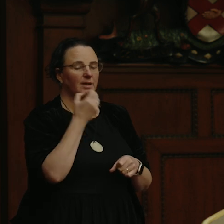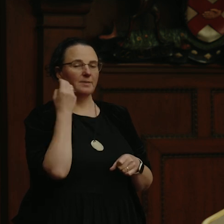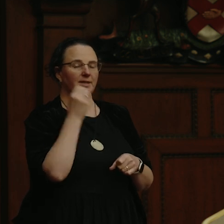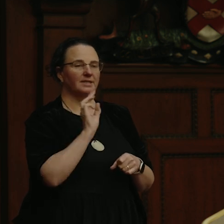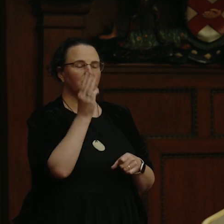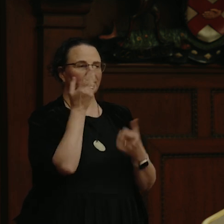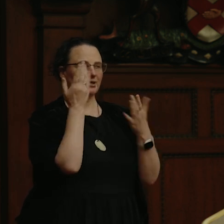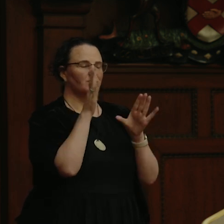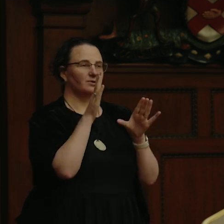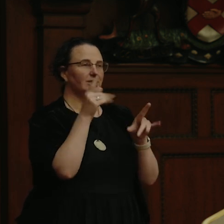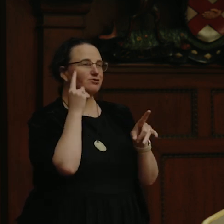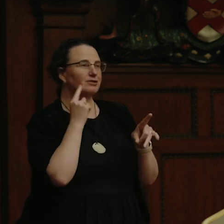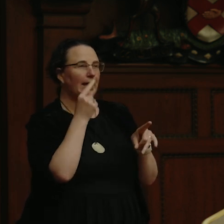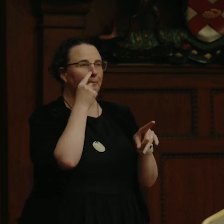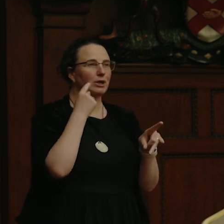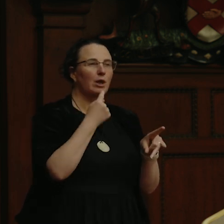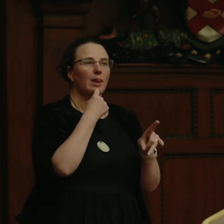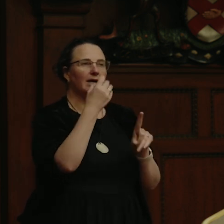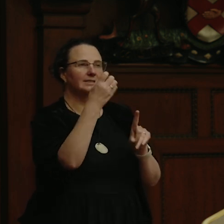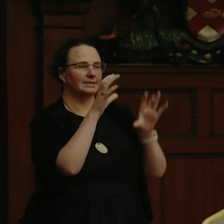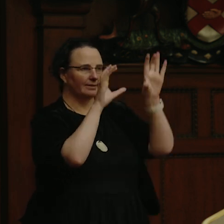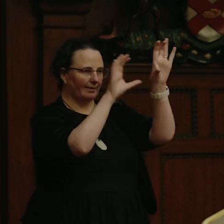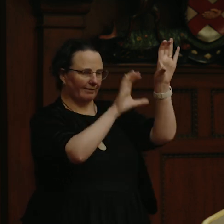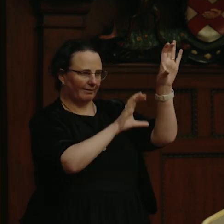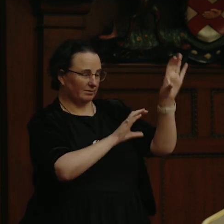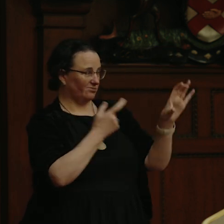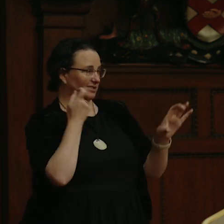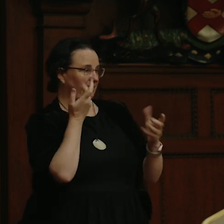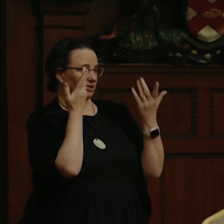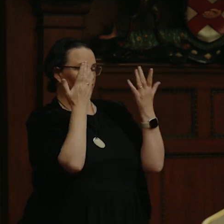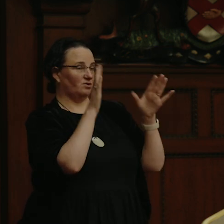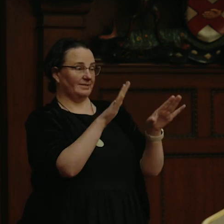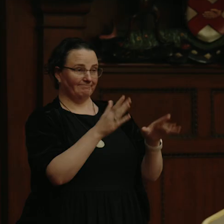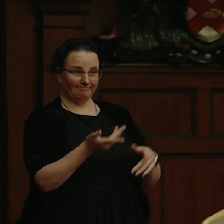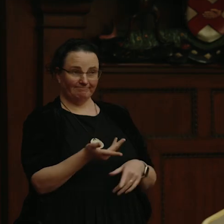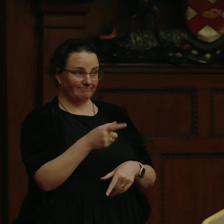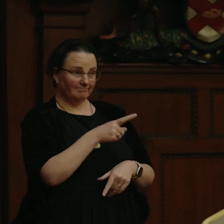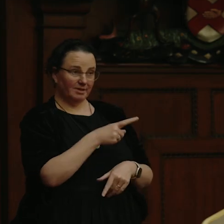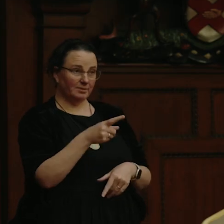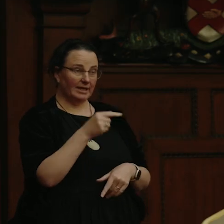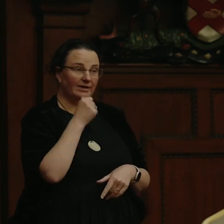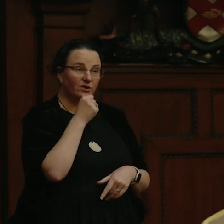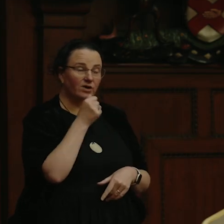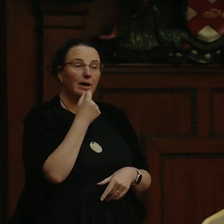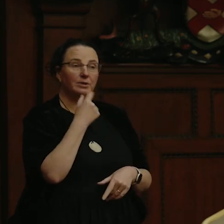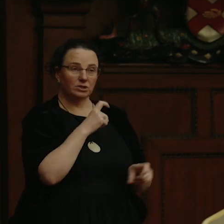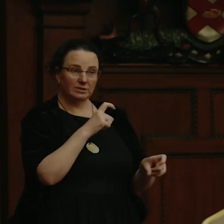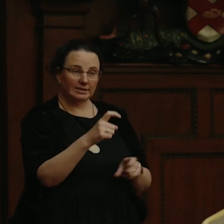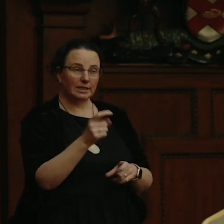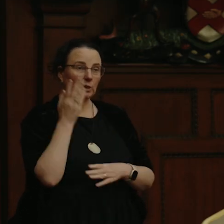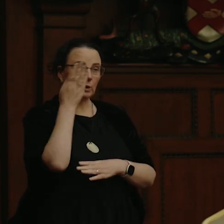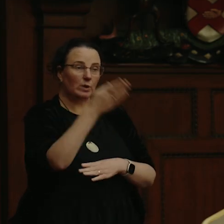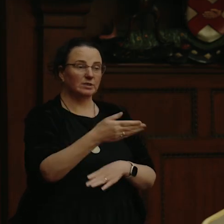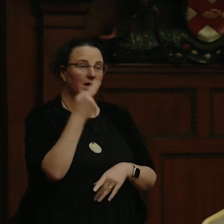showed a second ago with all the green and the blue light ups, you might not have all of those signs, but you're still going to your ophthalmologist